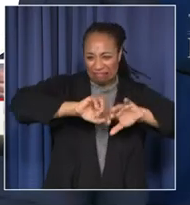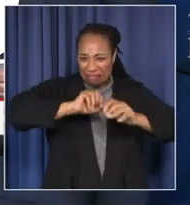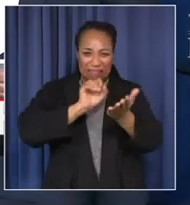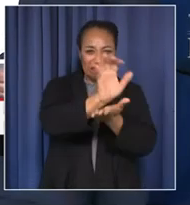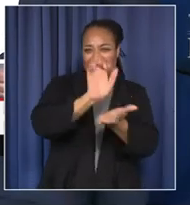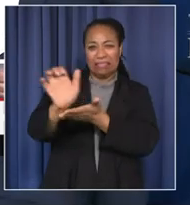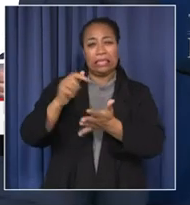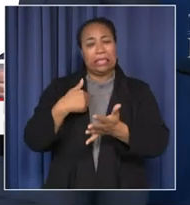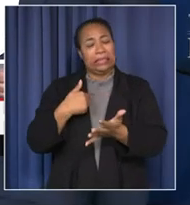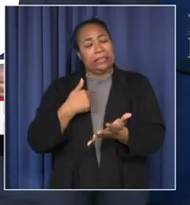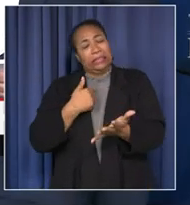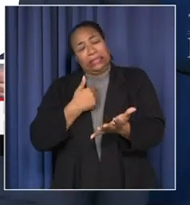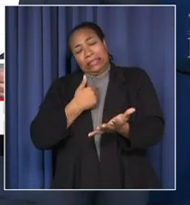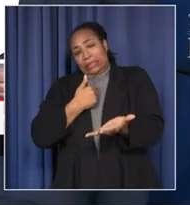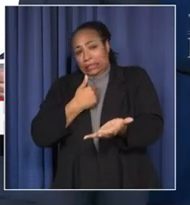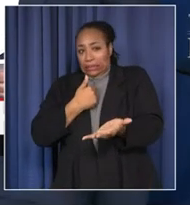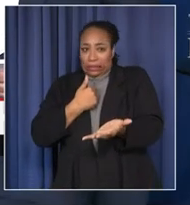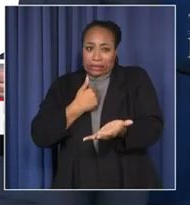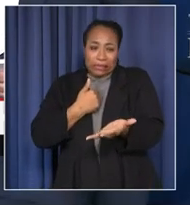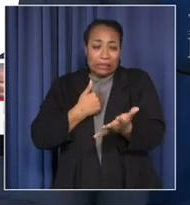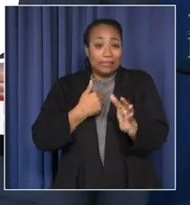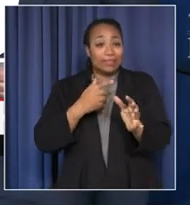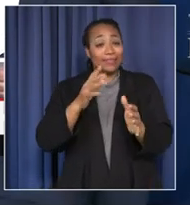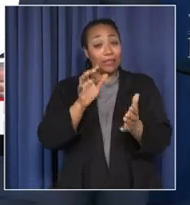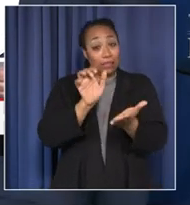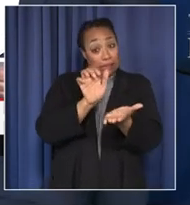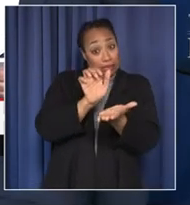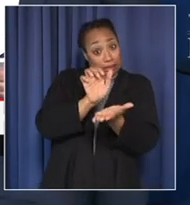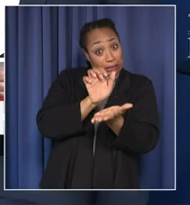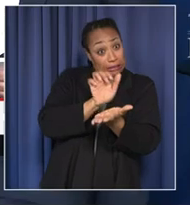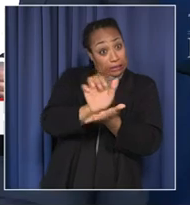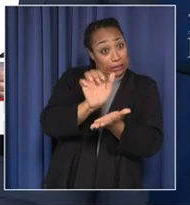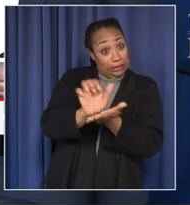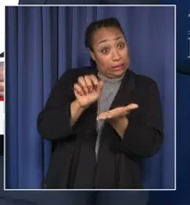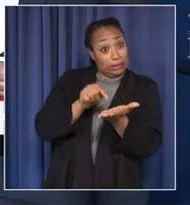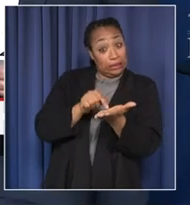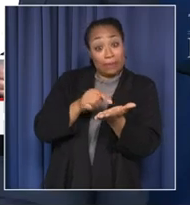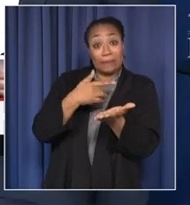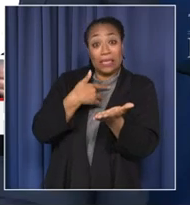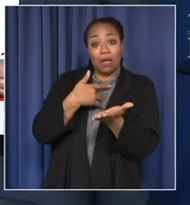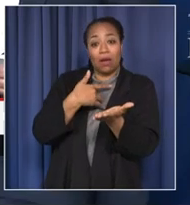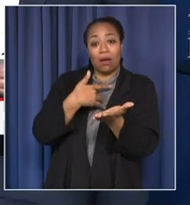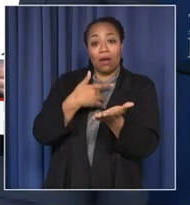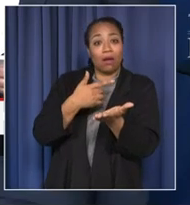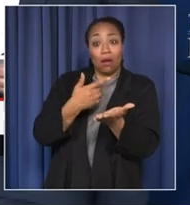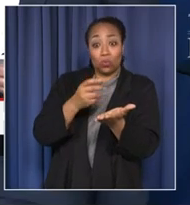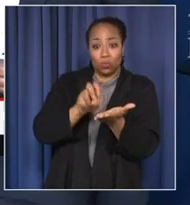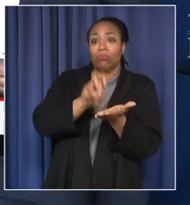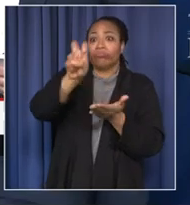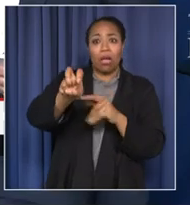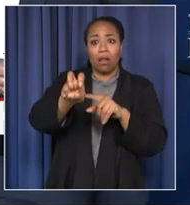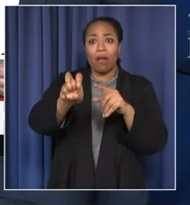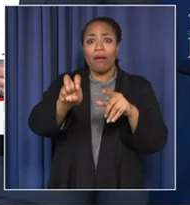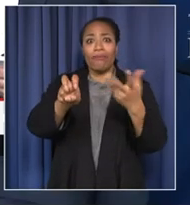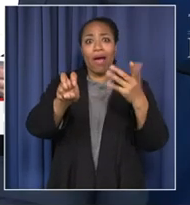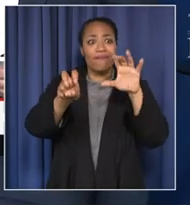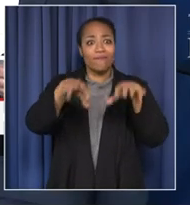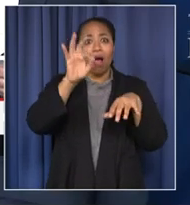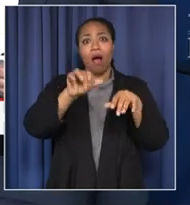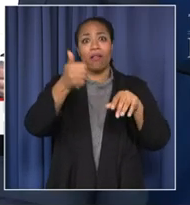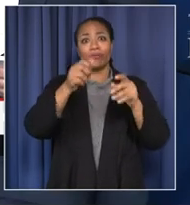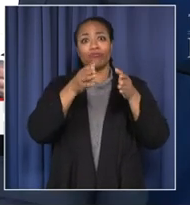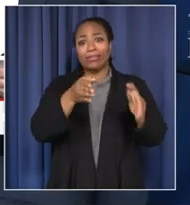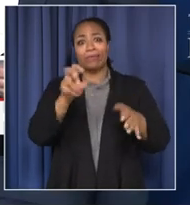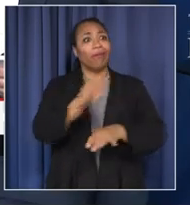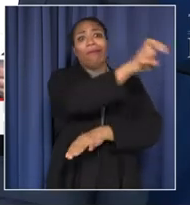So part of what we do is try to work with people to get them in a place where they'll move to shelter or they'll move inside to